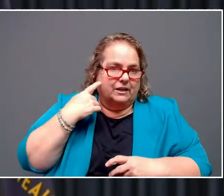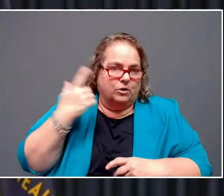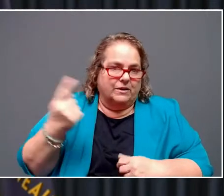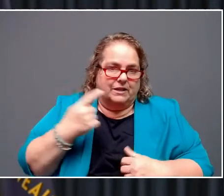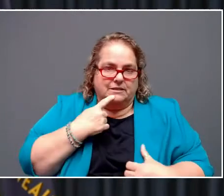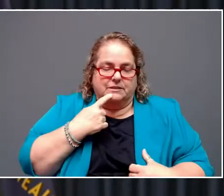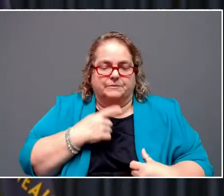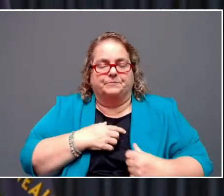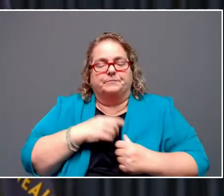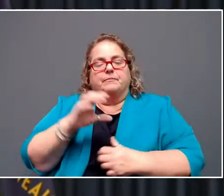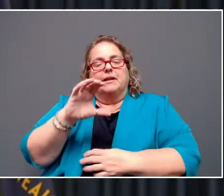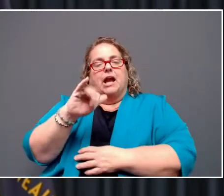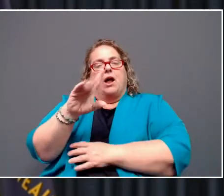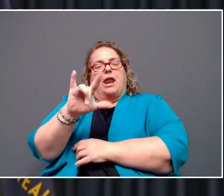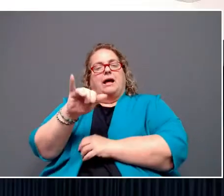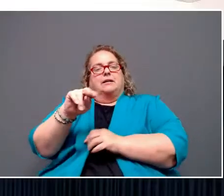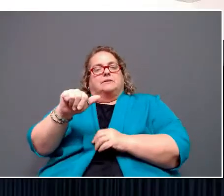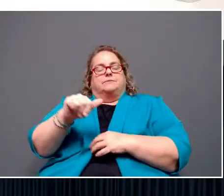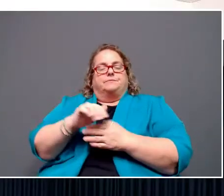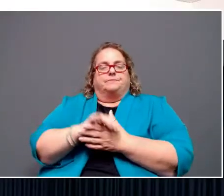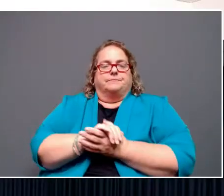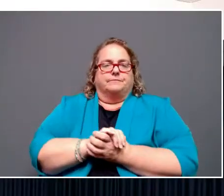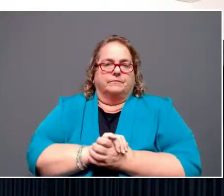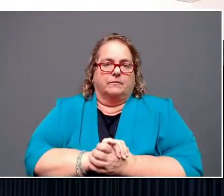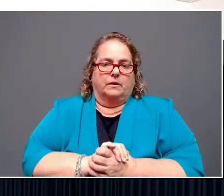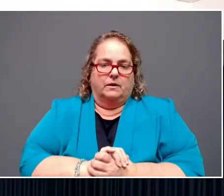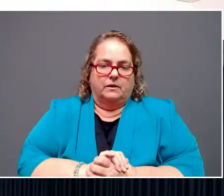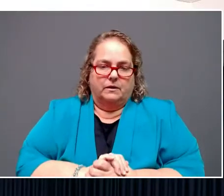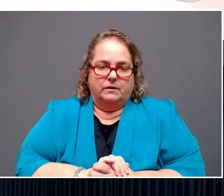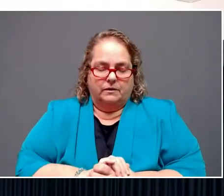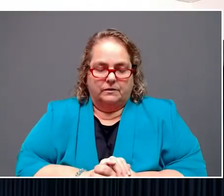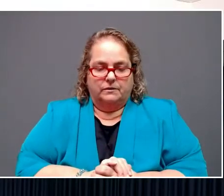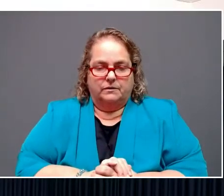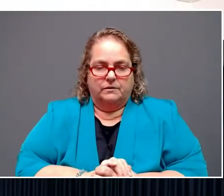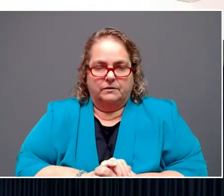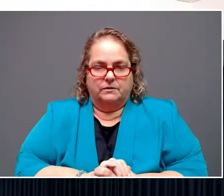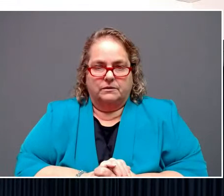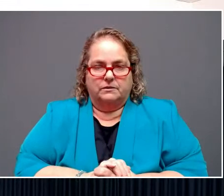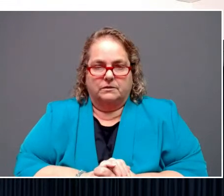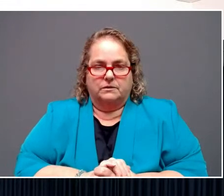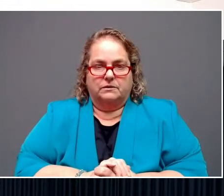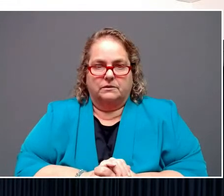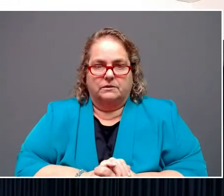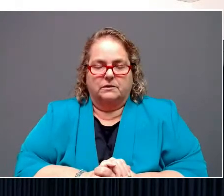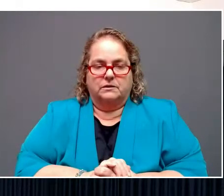Carolina. Governor, like you said earlier, the WHO has said that the end